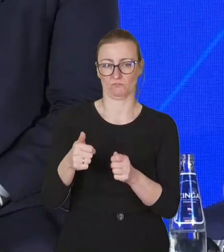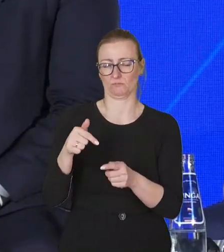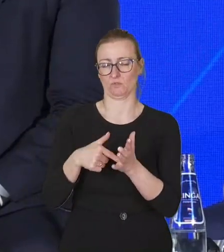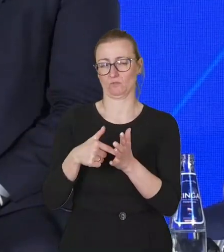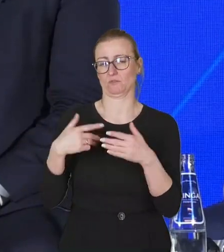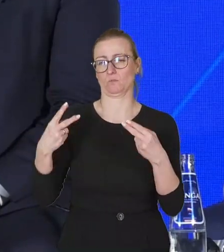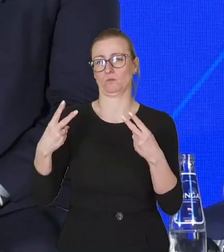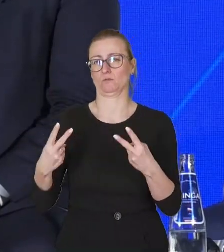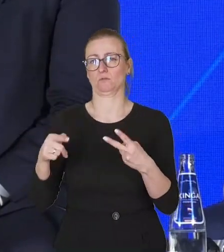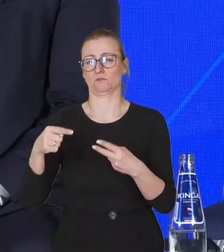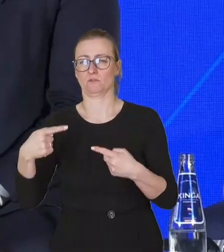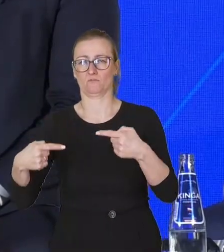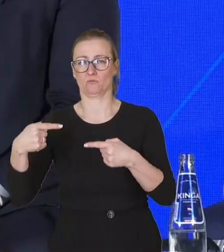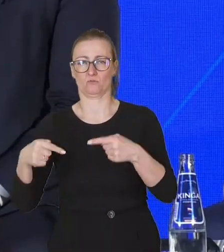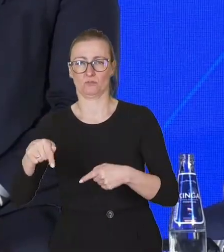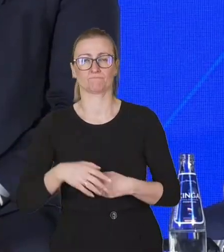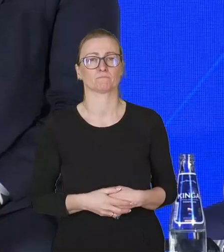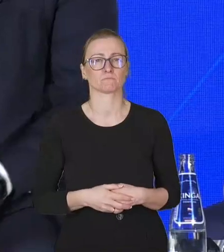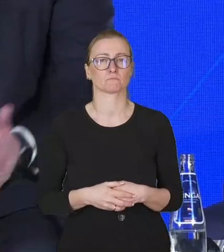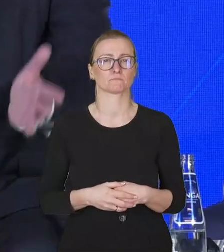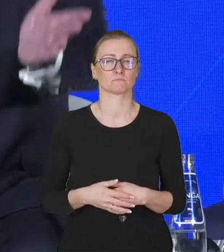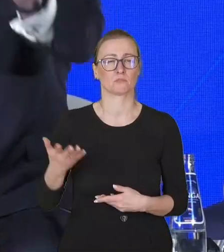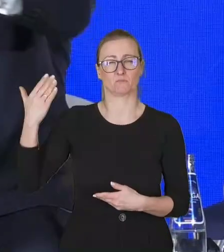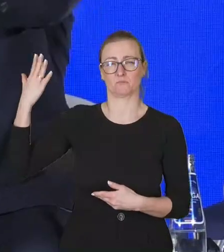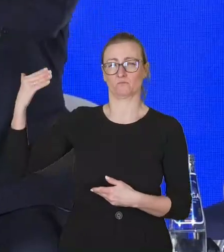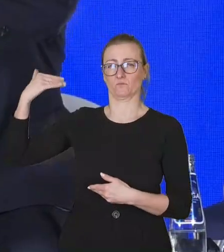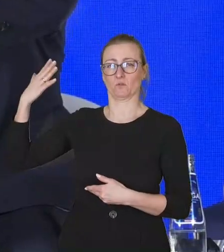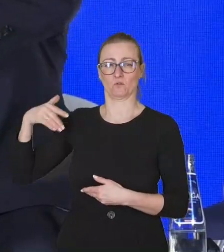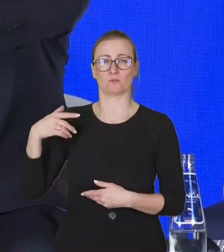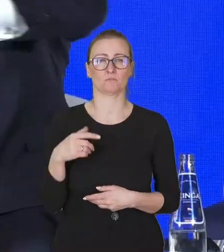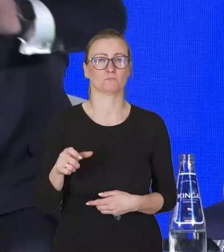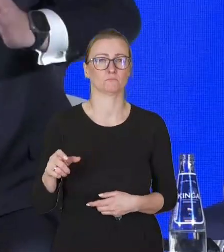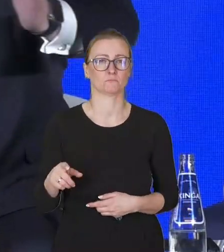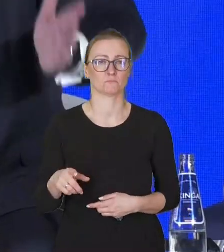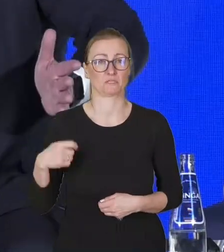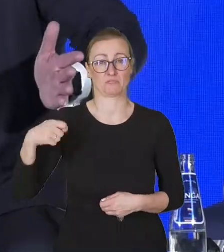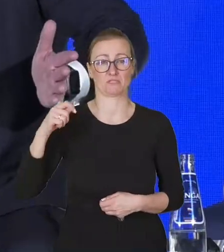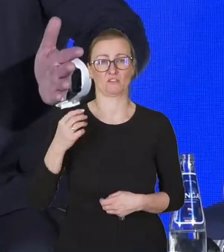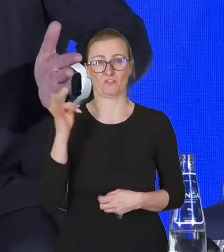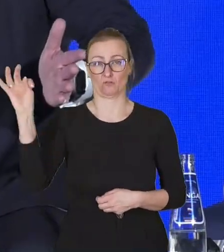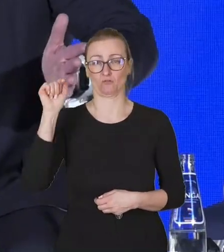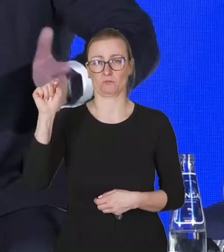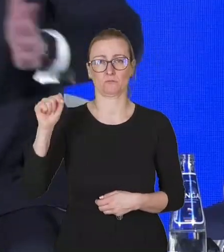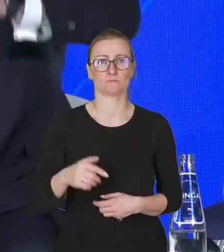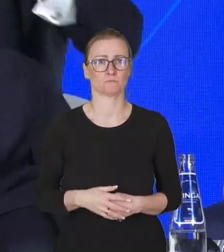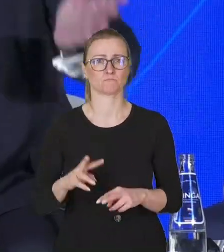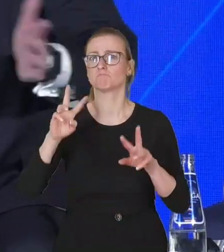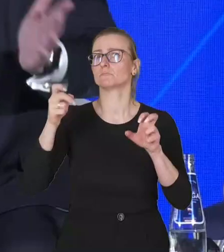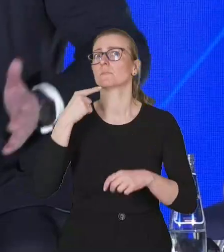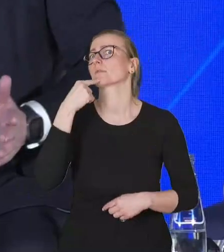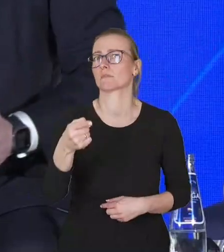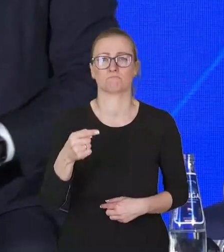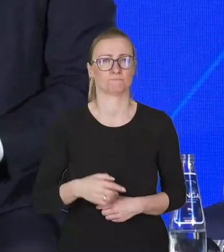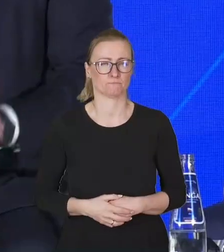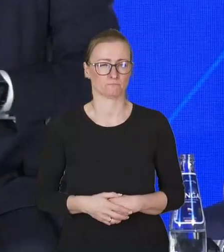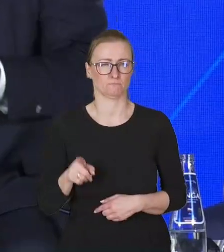look, a few years ago, Emmanuel Macron was famously quoted as saying that the NATO alliance was close to the brain death. Well, whether